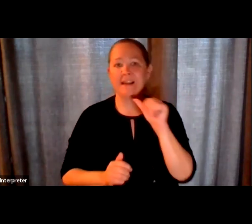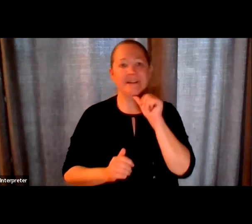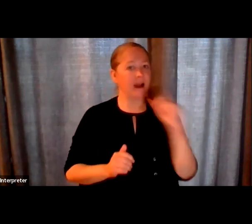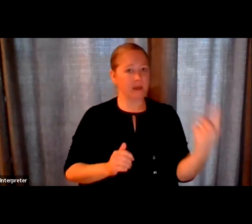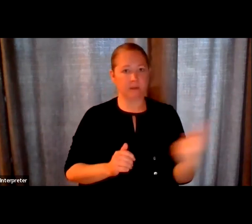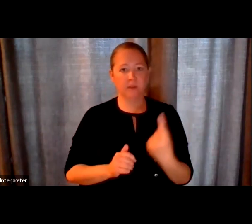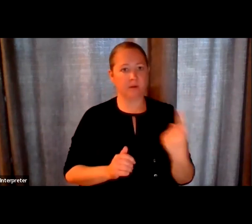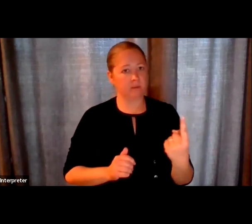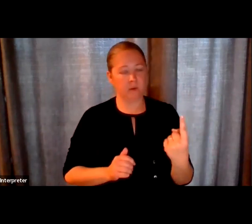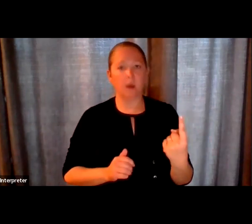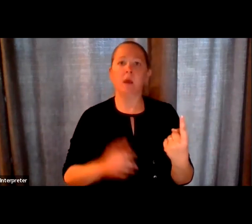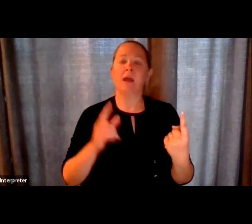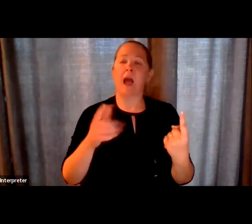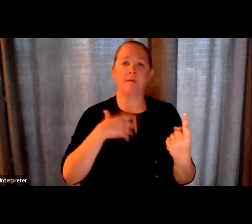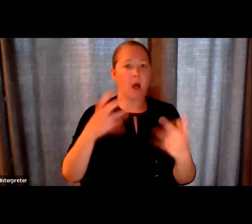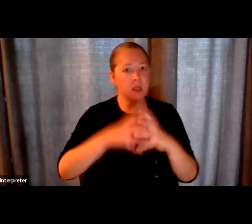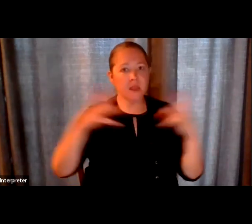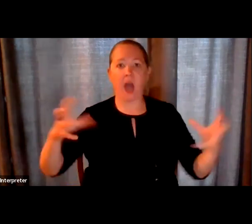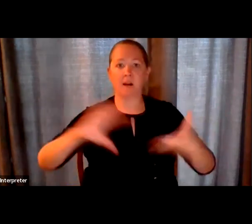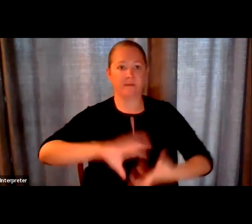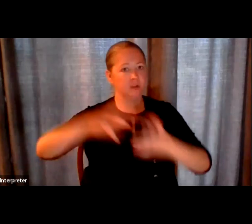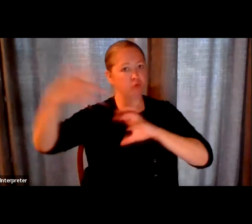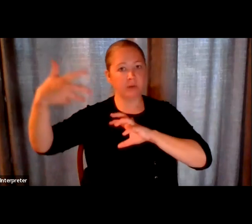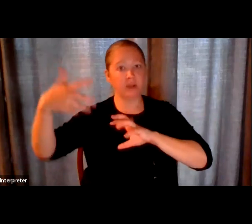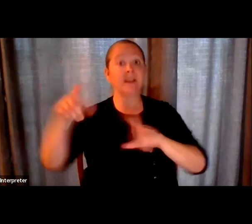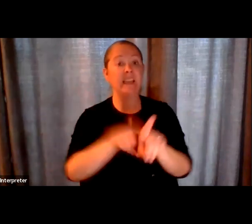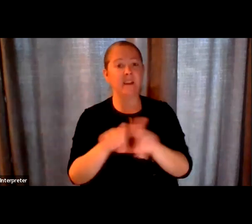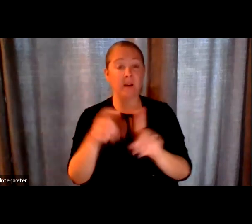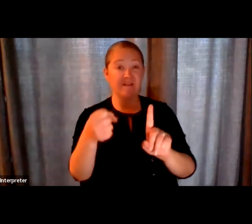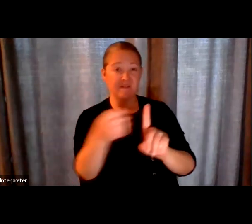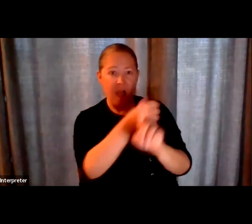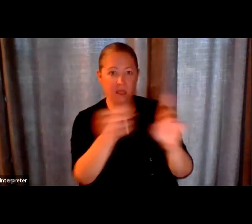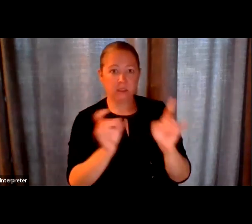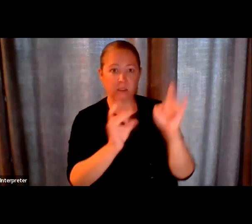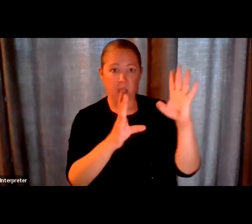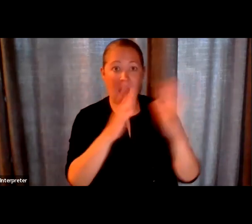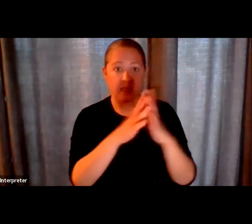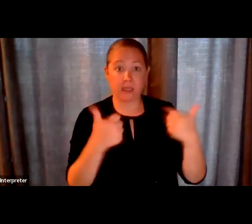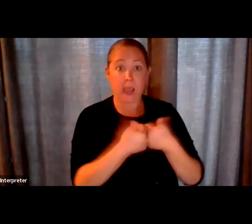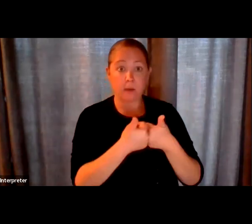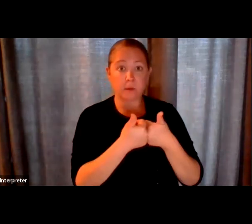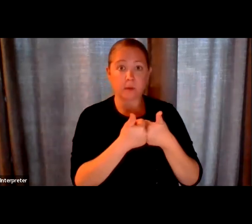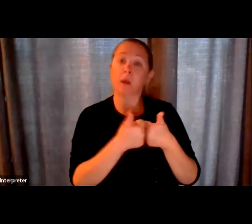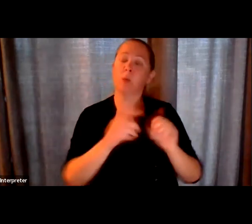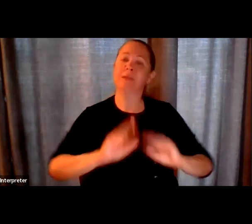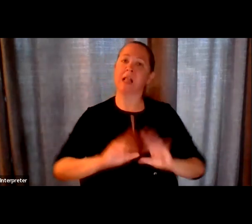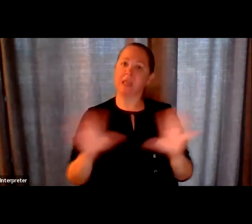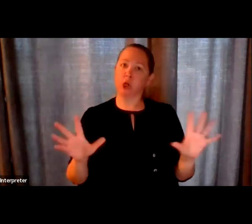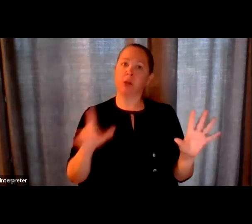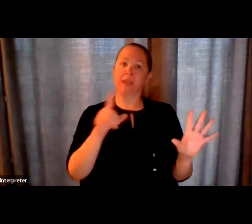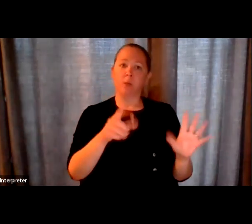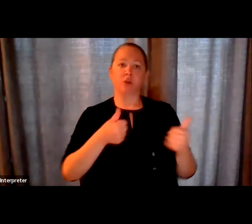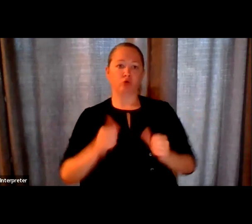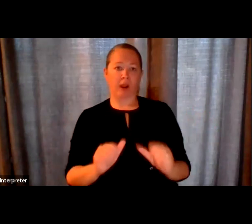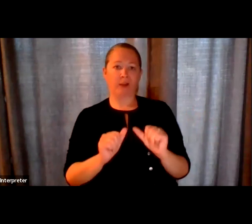of disruption, even violence at the football games. It was clear that he was trying to make a